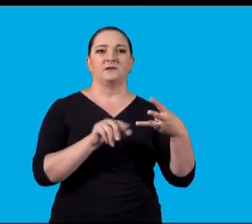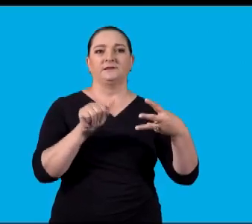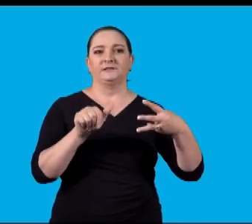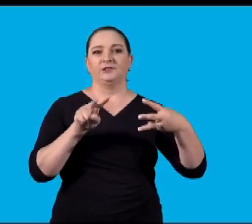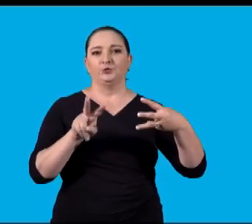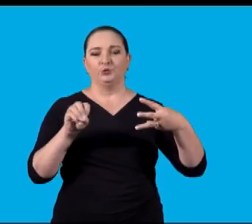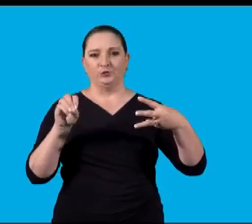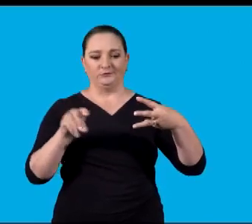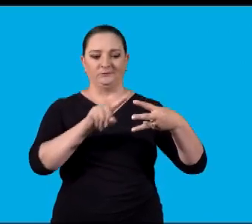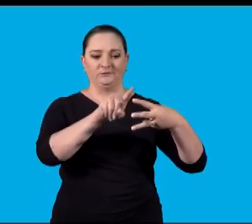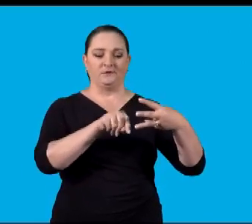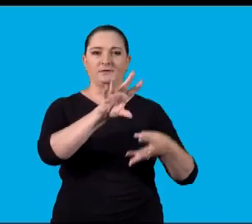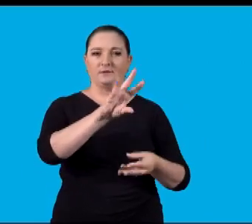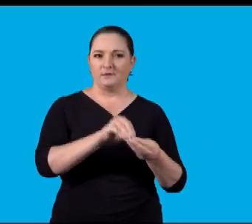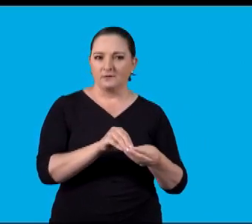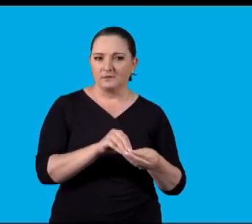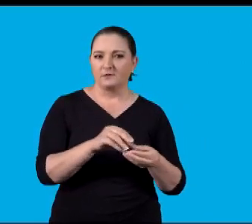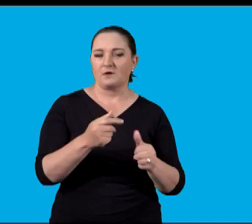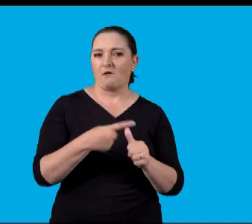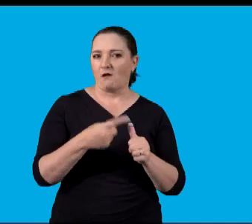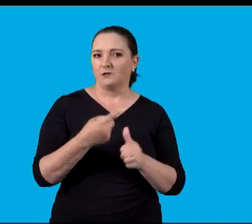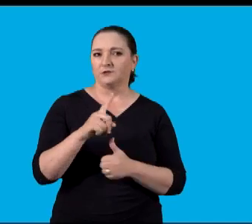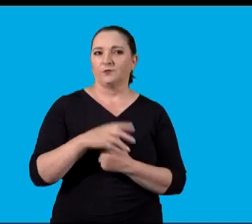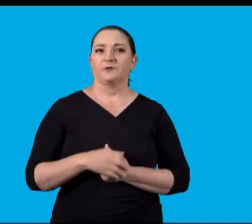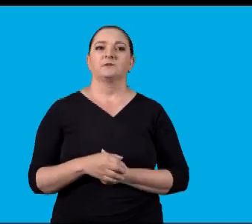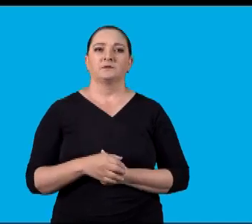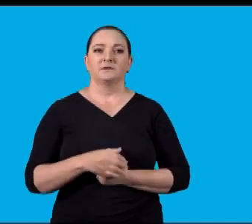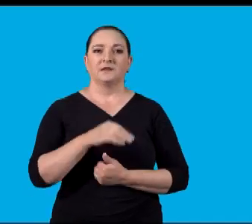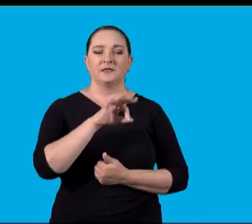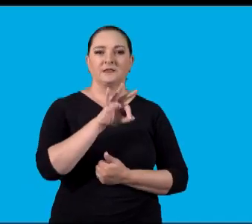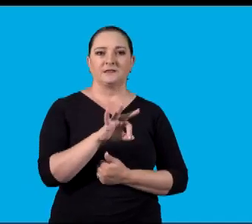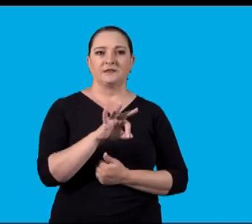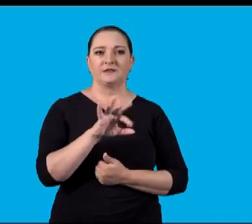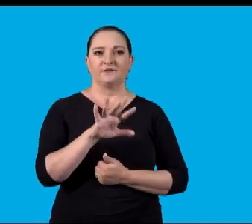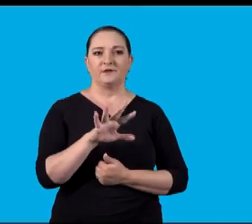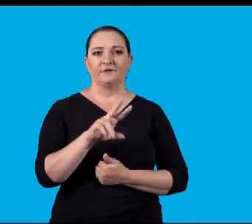plus the 6,200. And that will give you